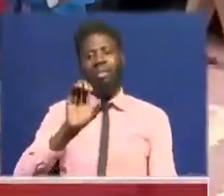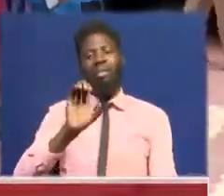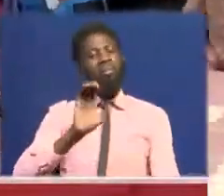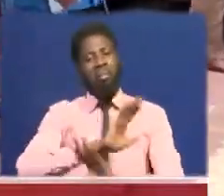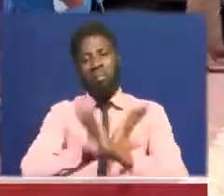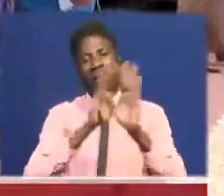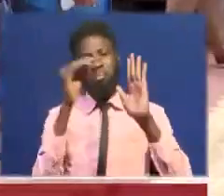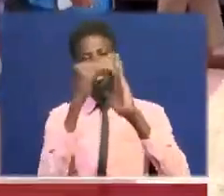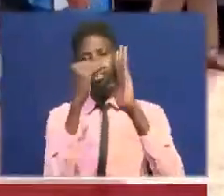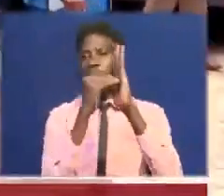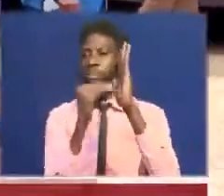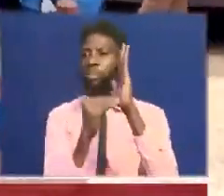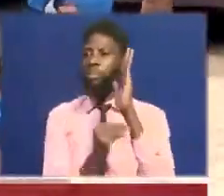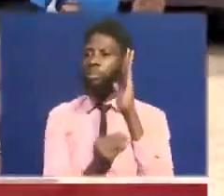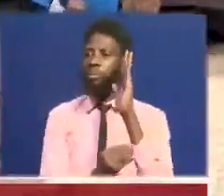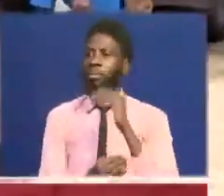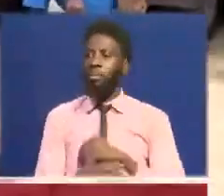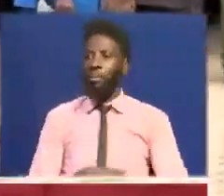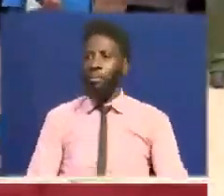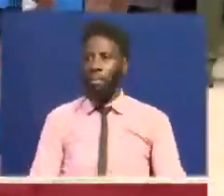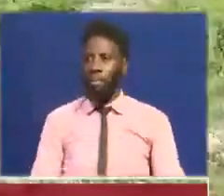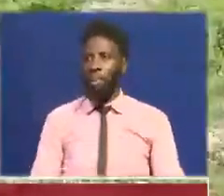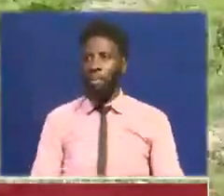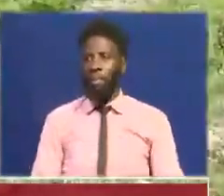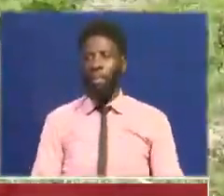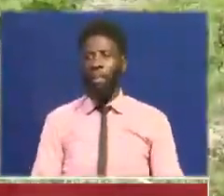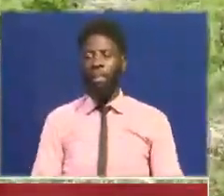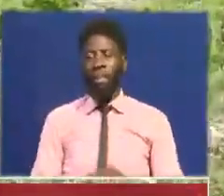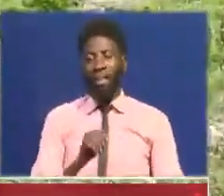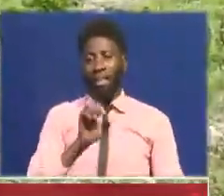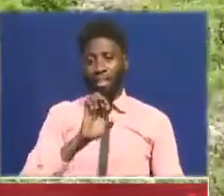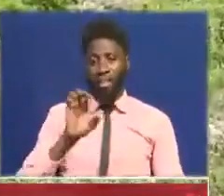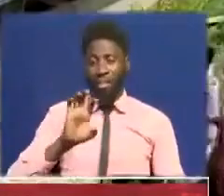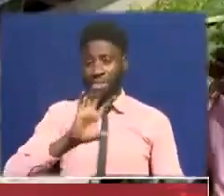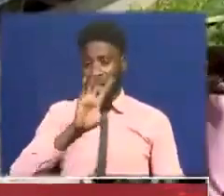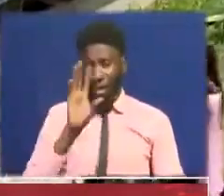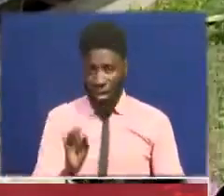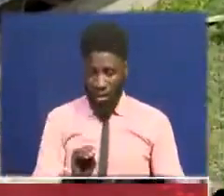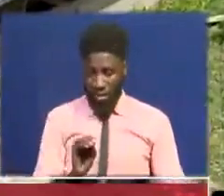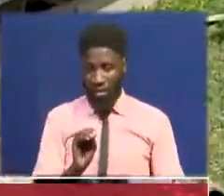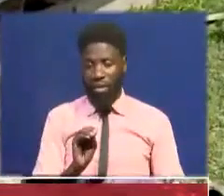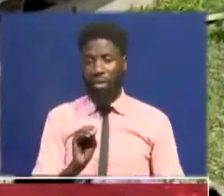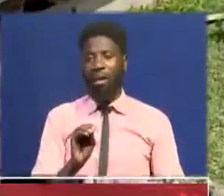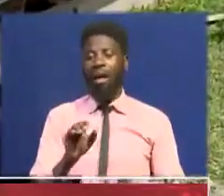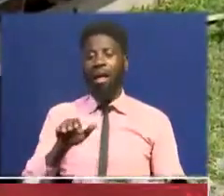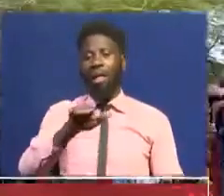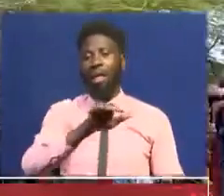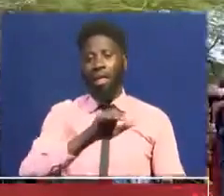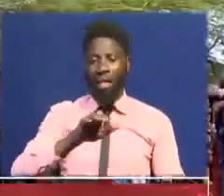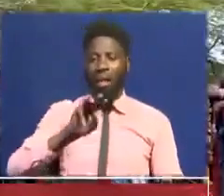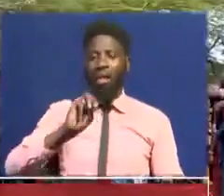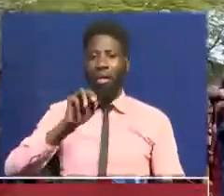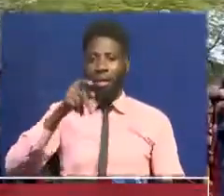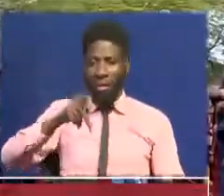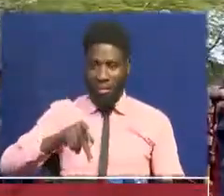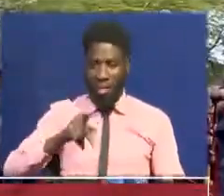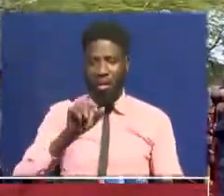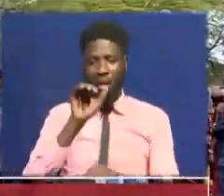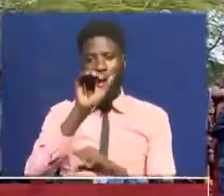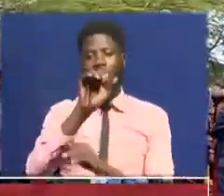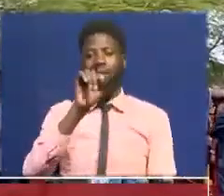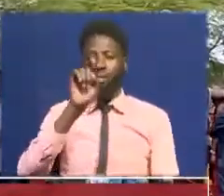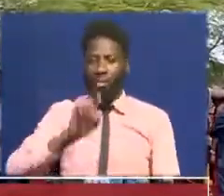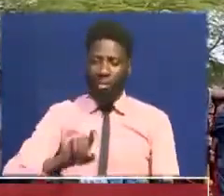number. And the visiting East Africa Legislative Assembly members have called for more efforts to promote